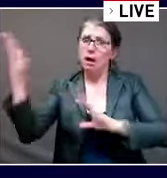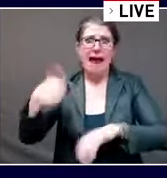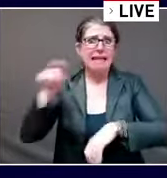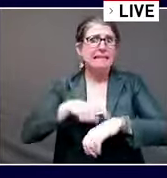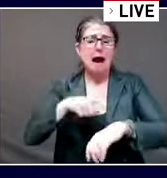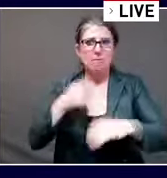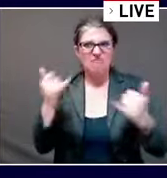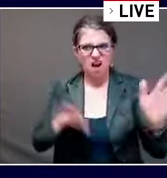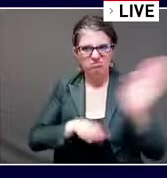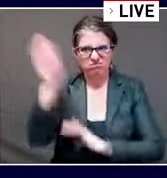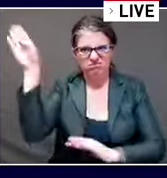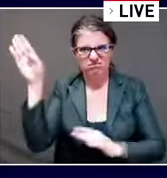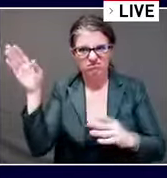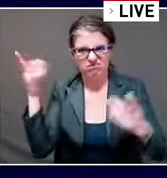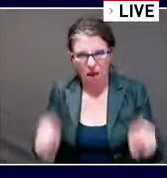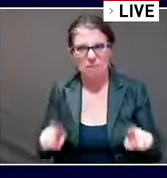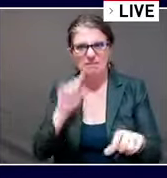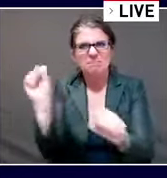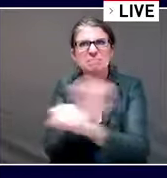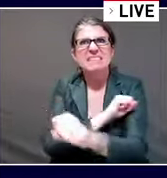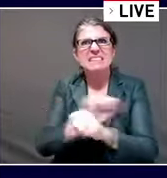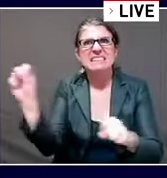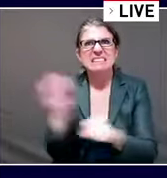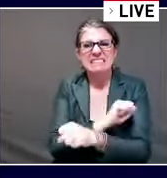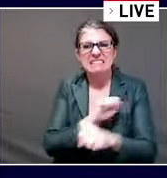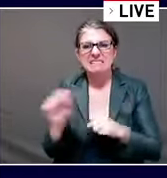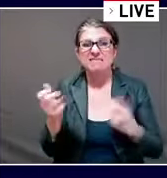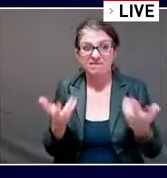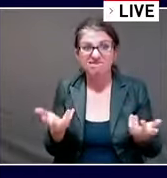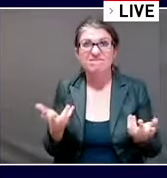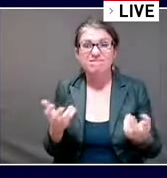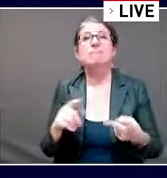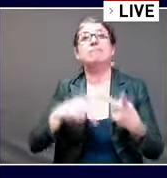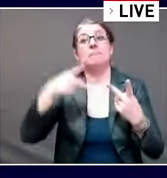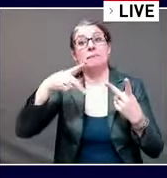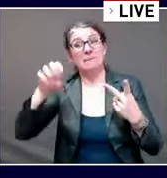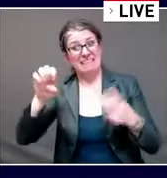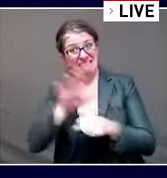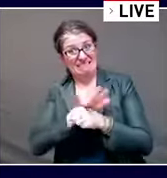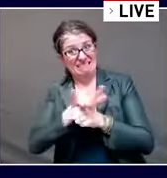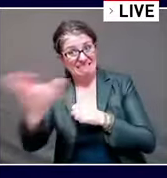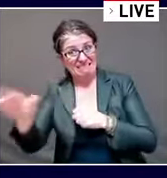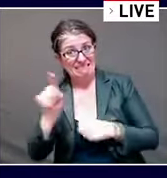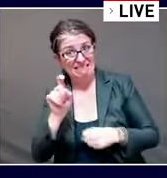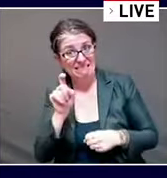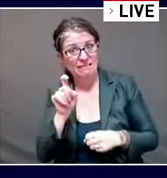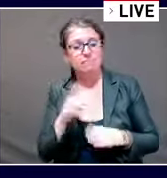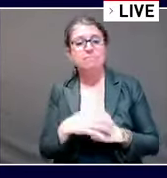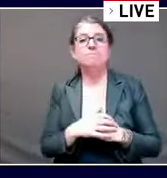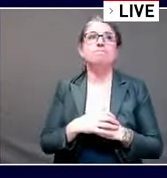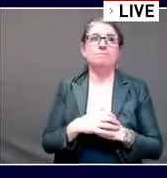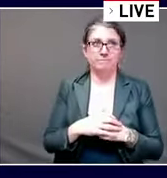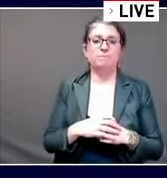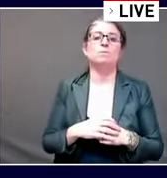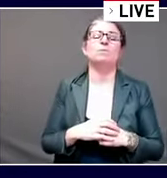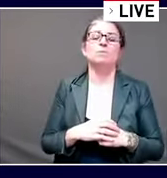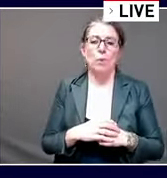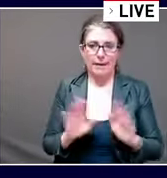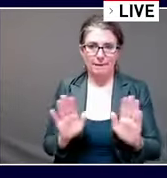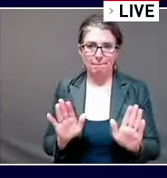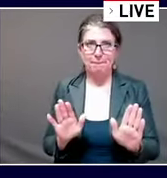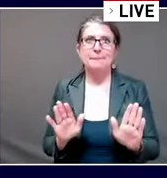surge. The cases are coming from Maine. Let's just start there. And let me be 100% straight with everybody. The cases that we are seeing